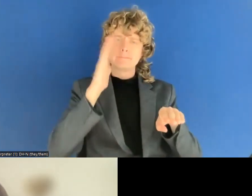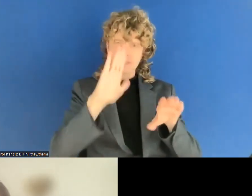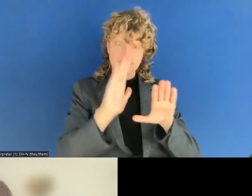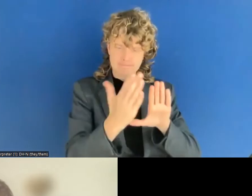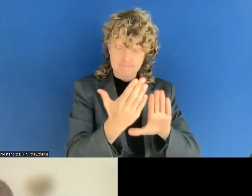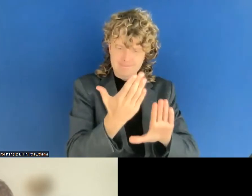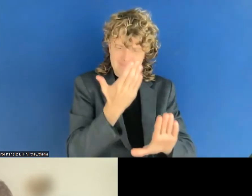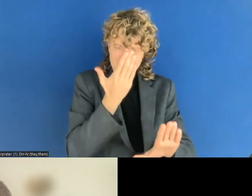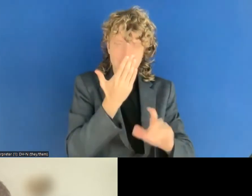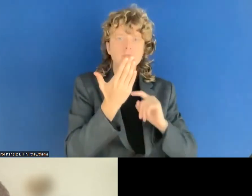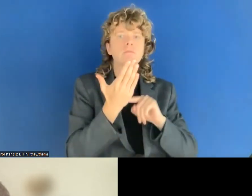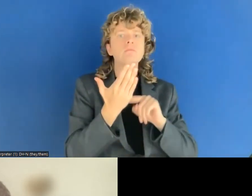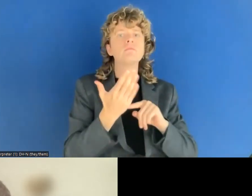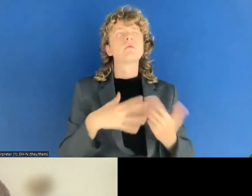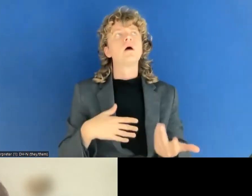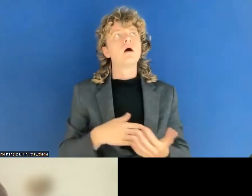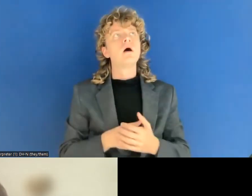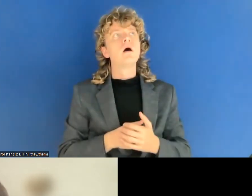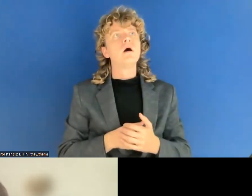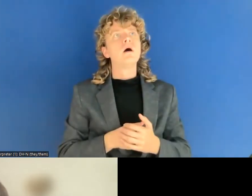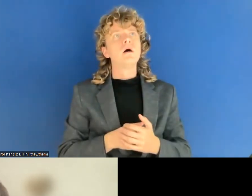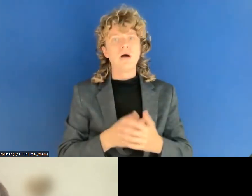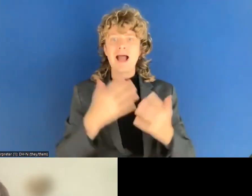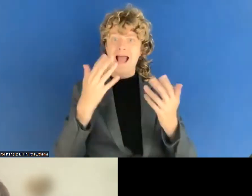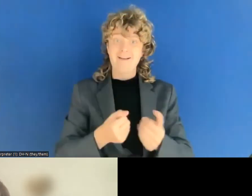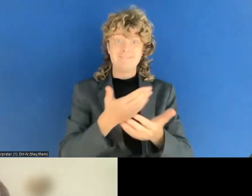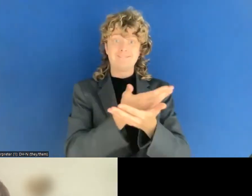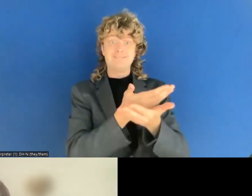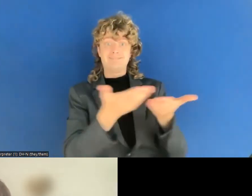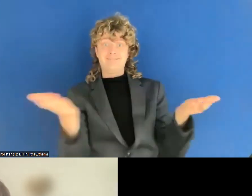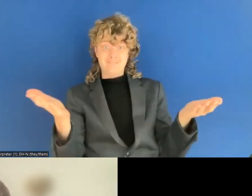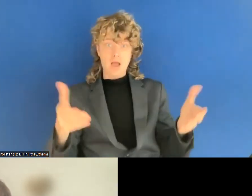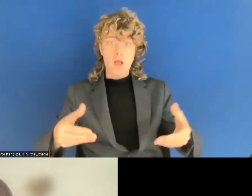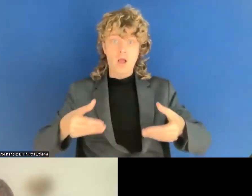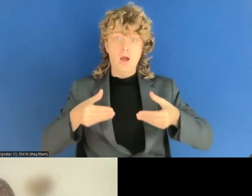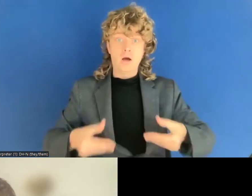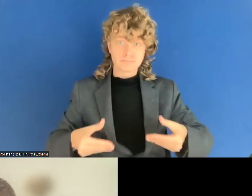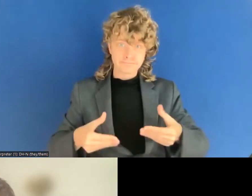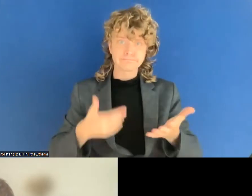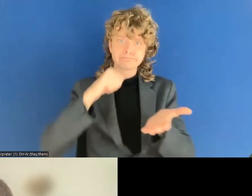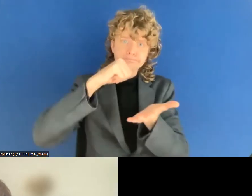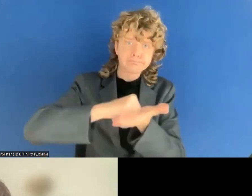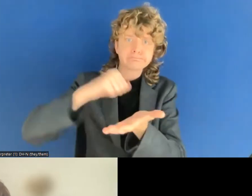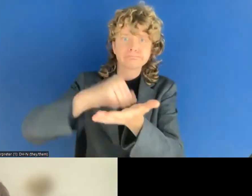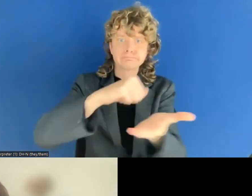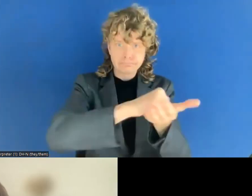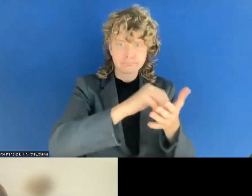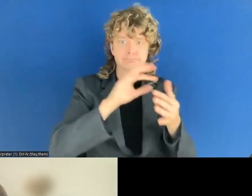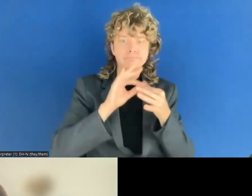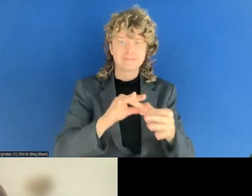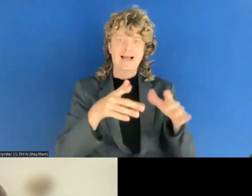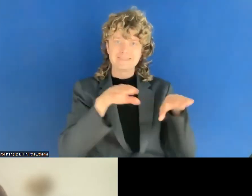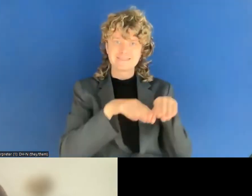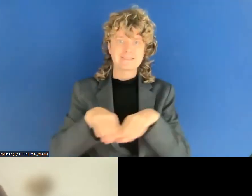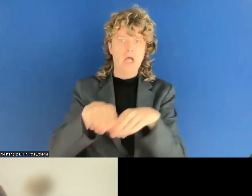There is already some available documentation that are not included in the standard regarding WCAG. So it's just